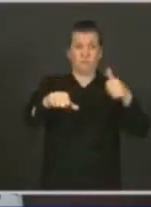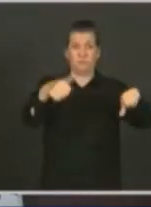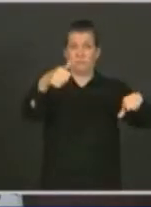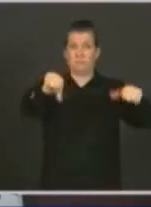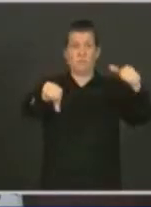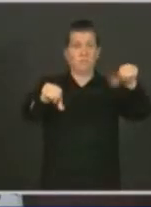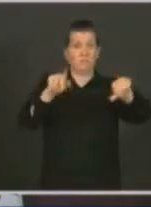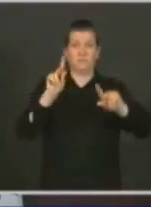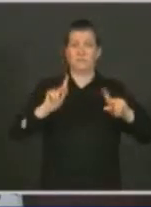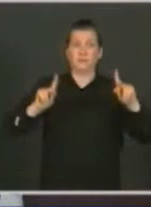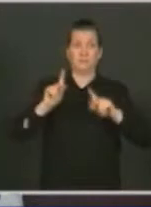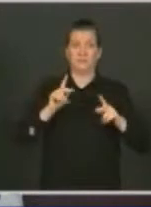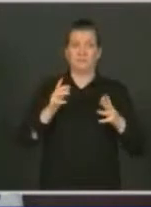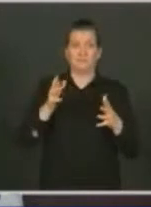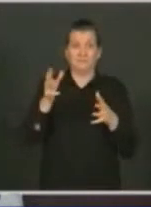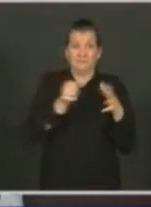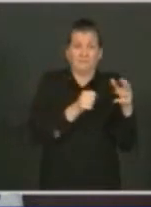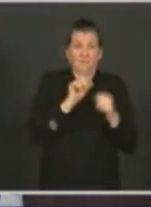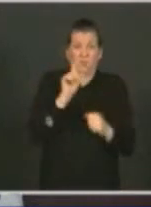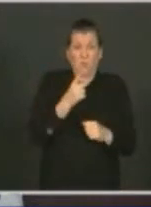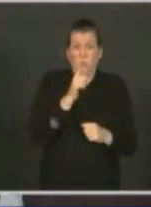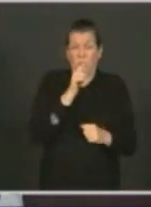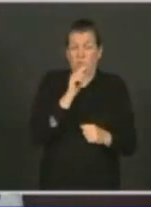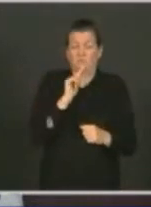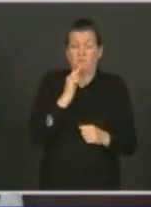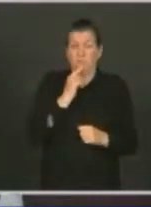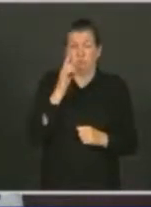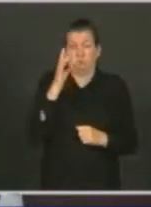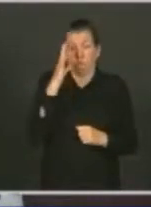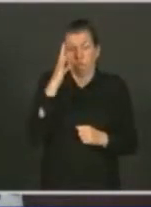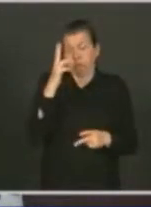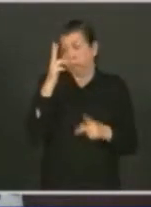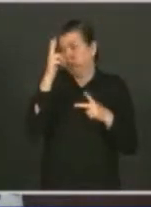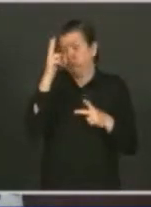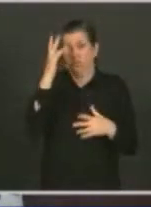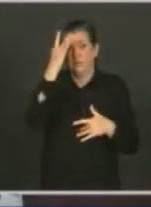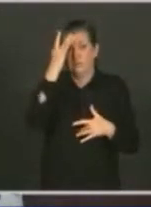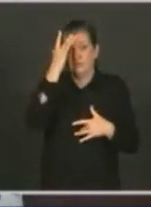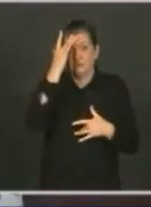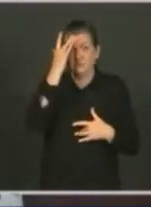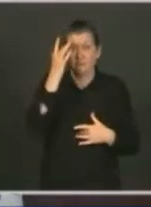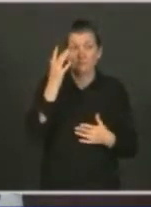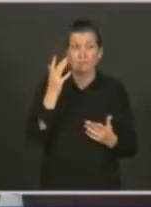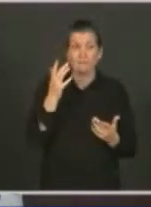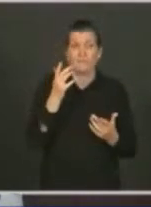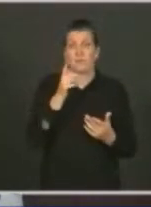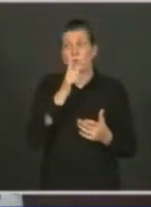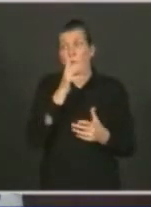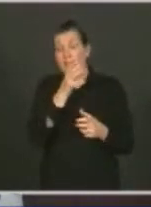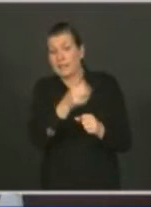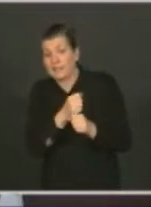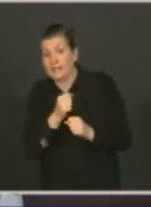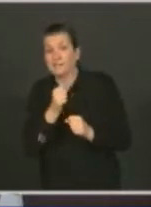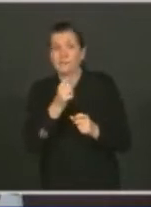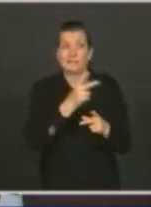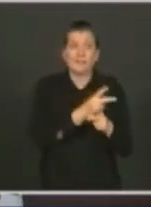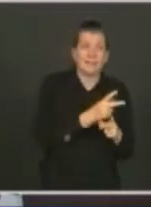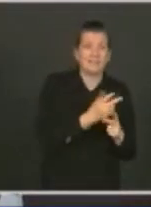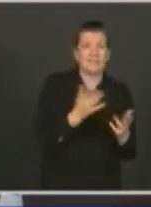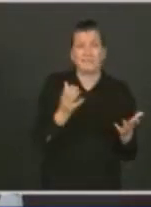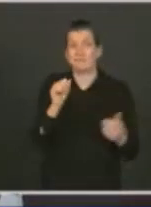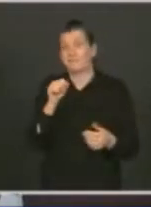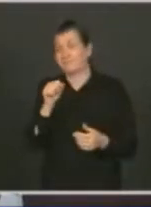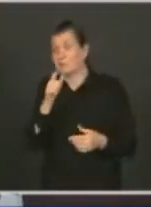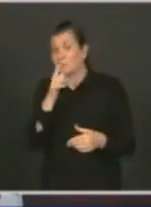hospitals about what this would mean, how we would make decisions about who would get care, who would get services, who would get supplies. It